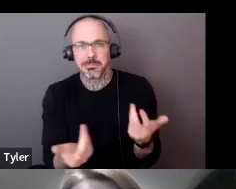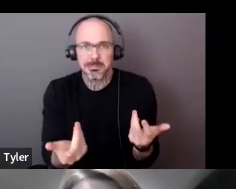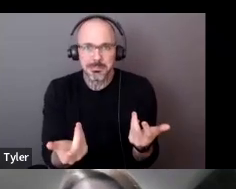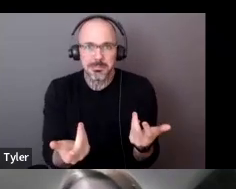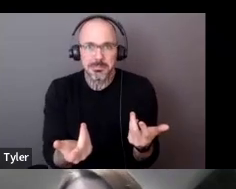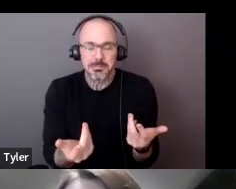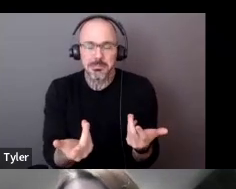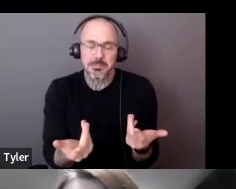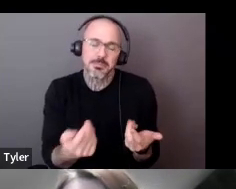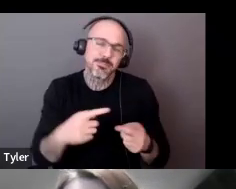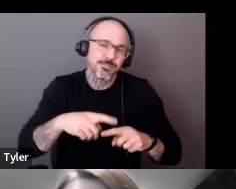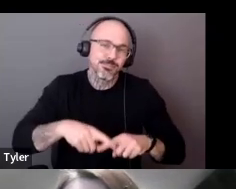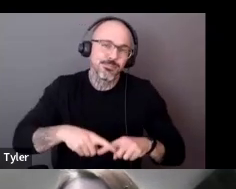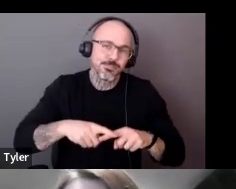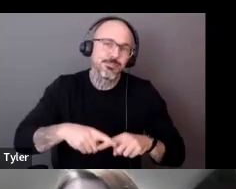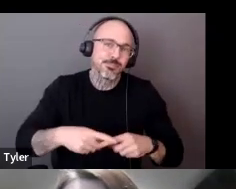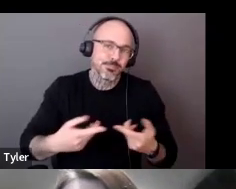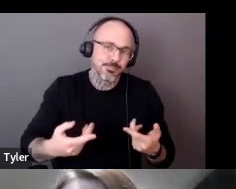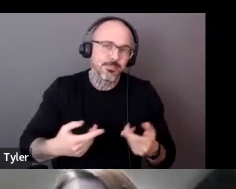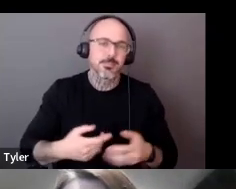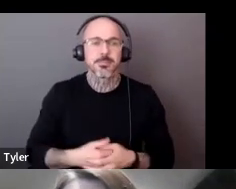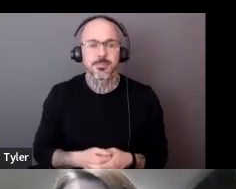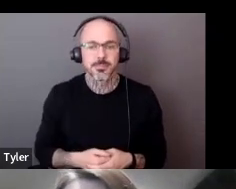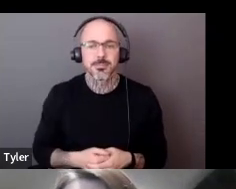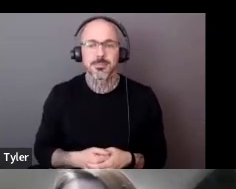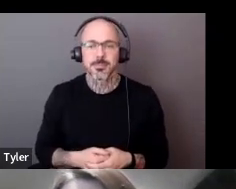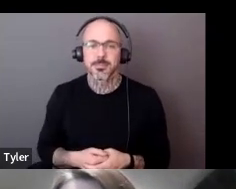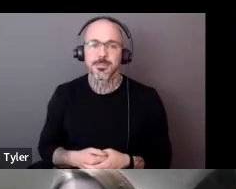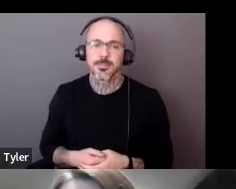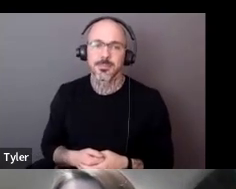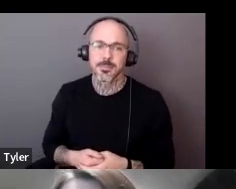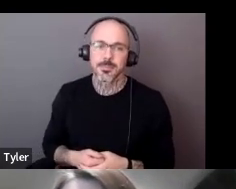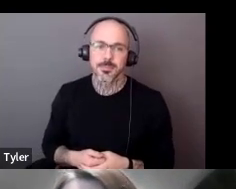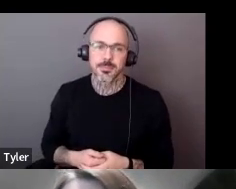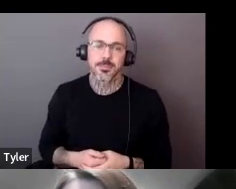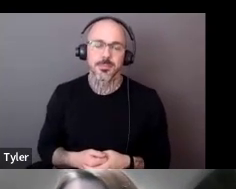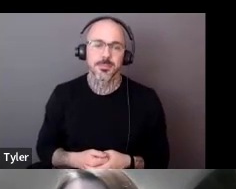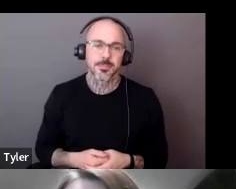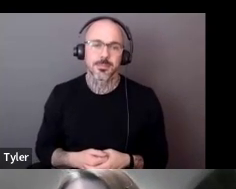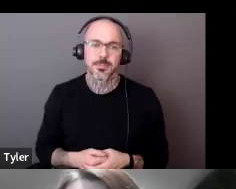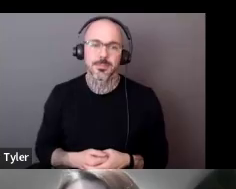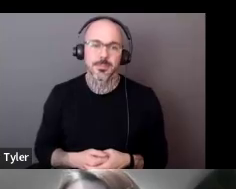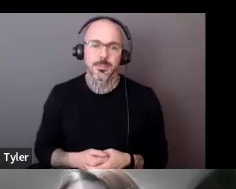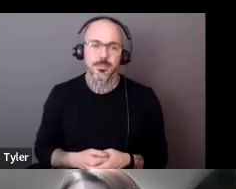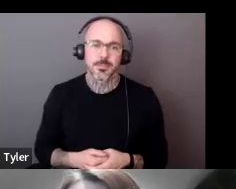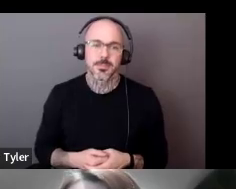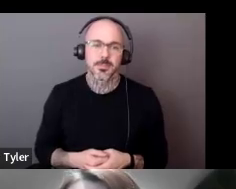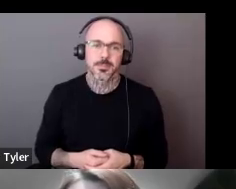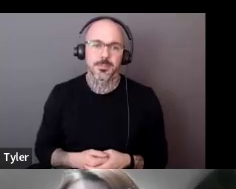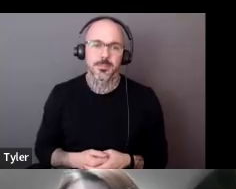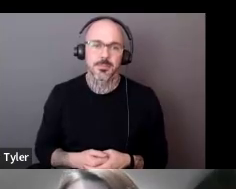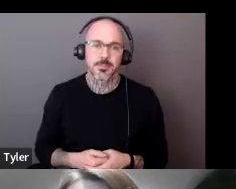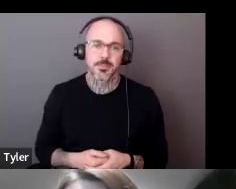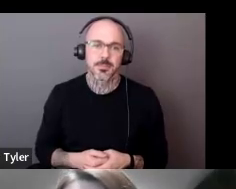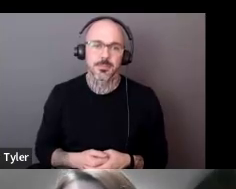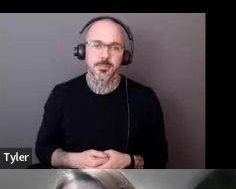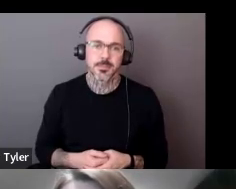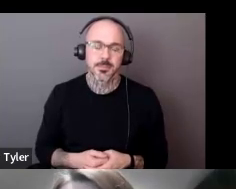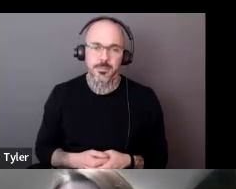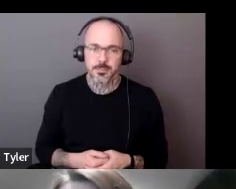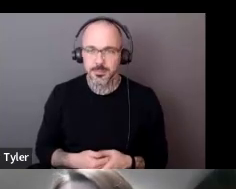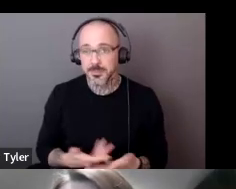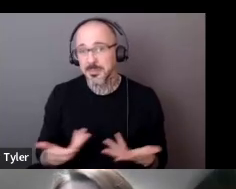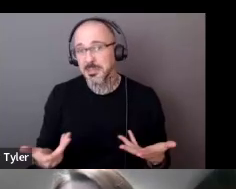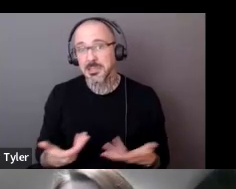It depends, but a lot. I've had a lot of positive, but also a lot